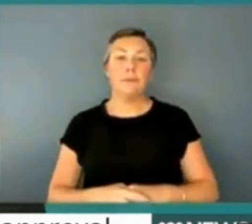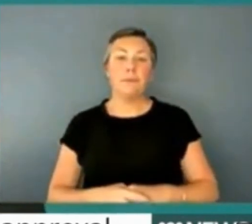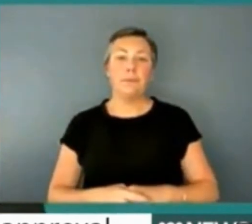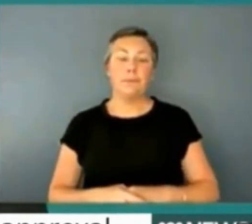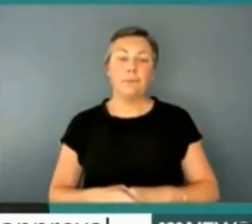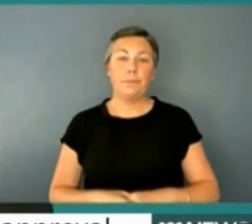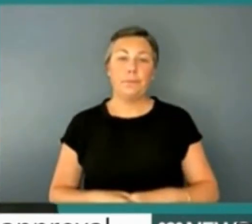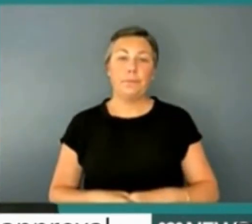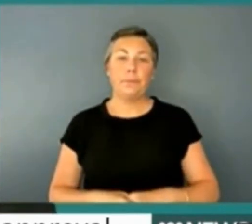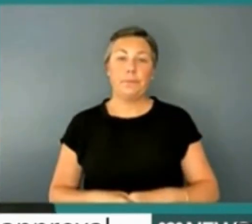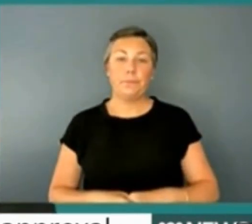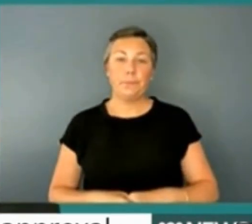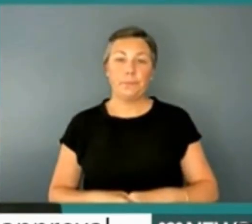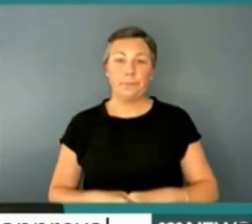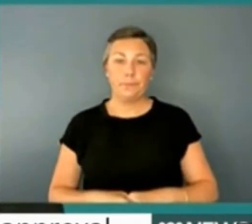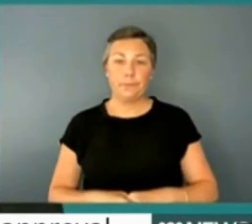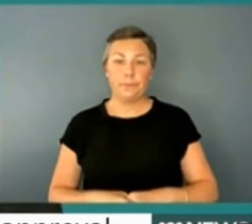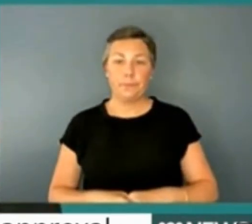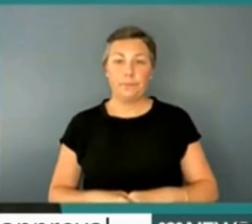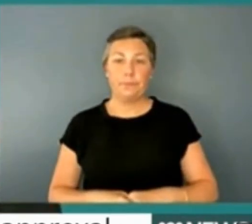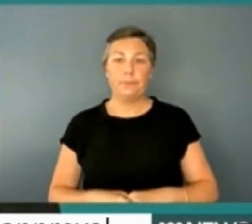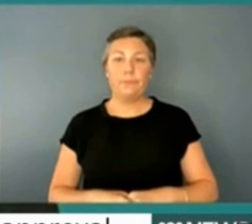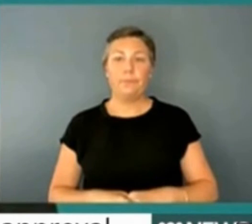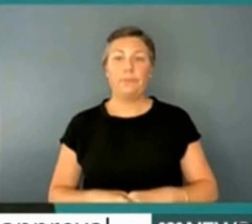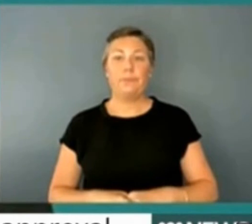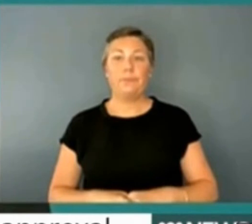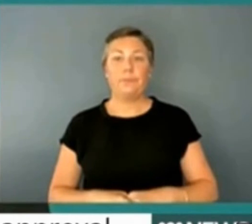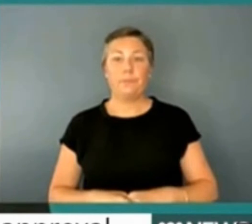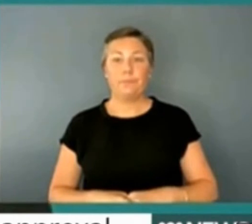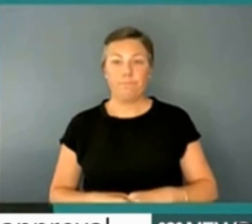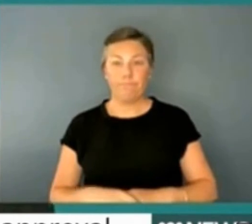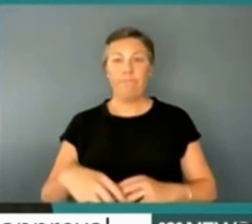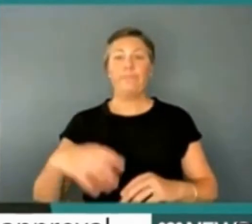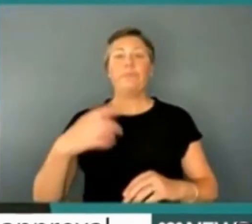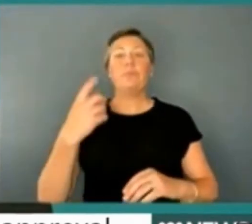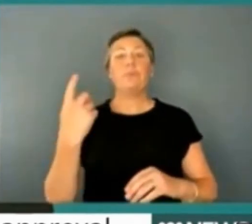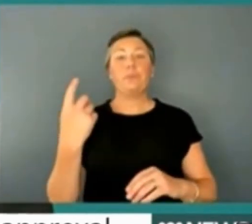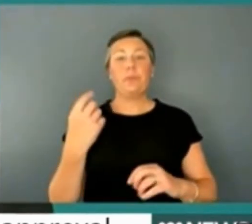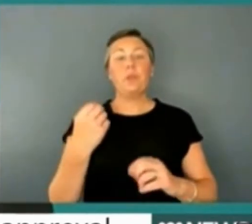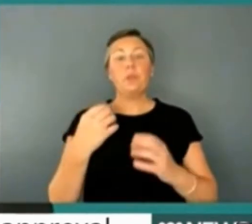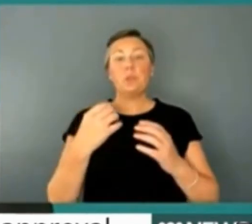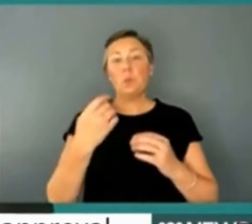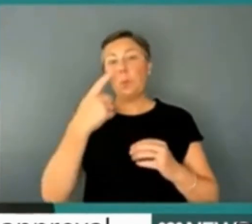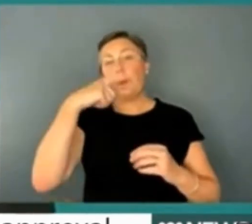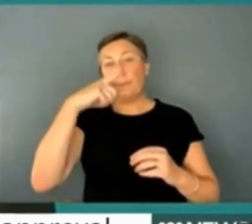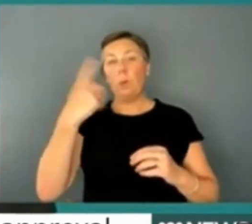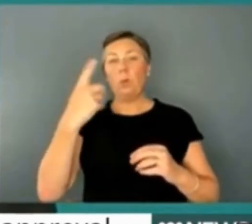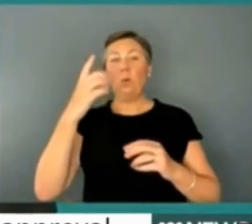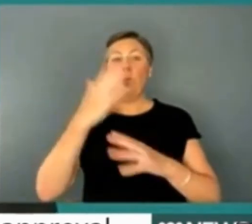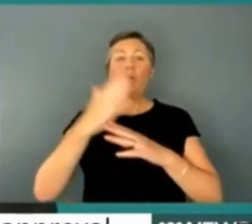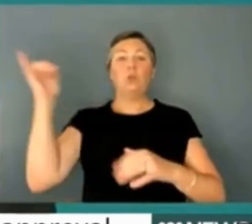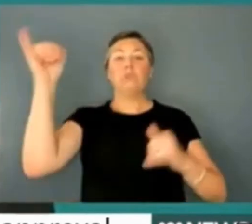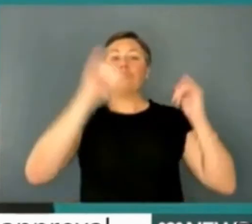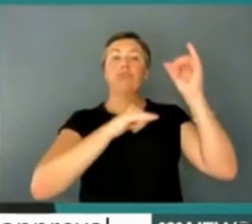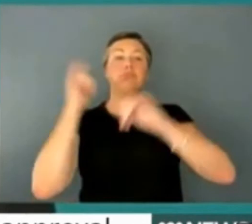aircrew who are overnighting here, resting, and before they head back to their normal places of residence.